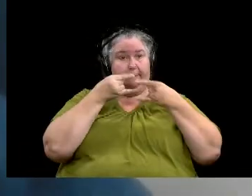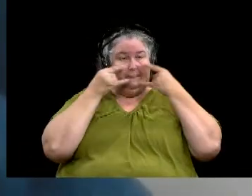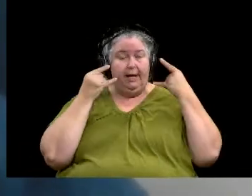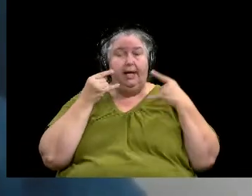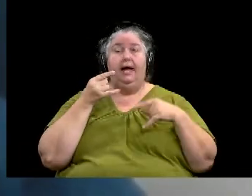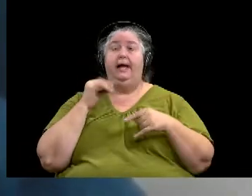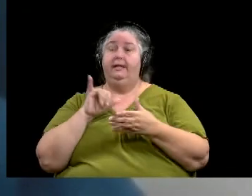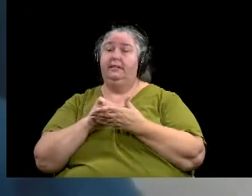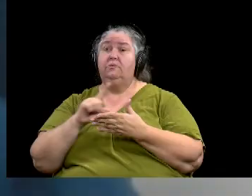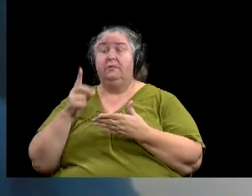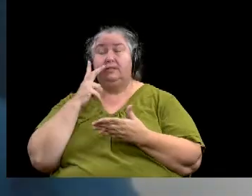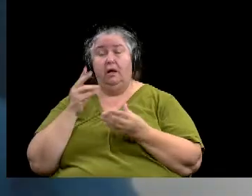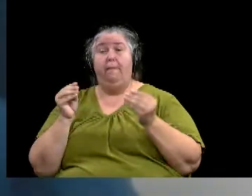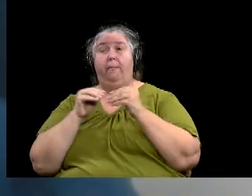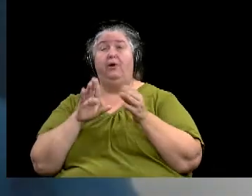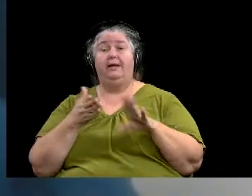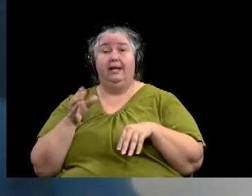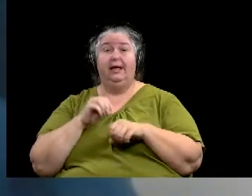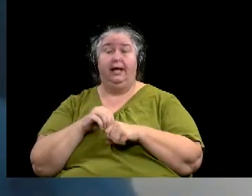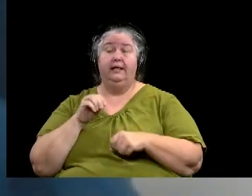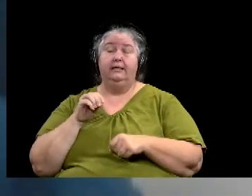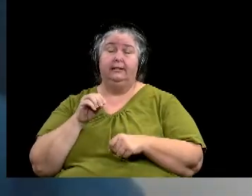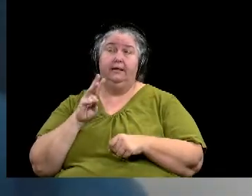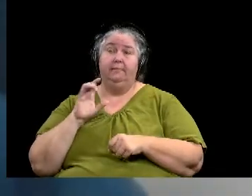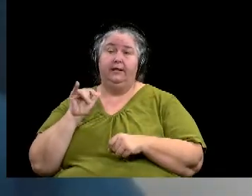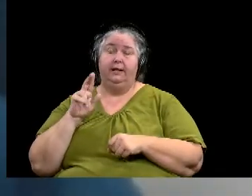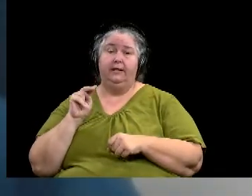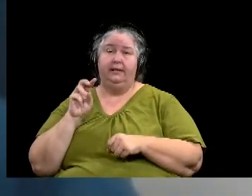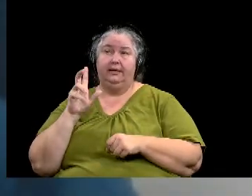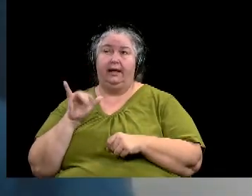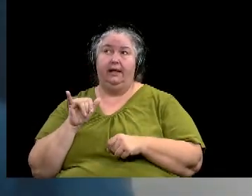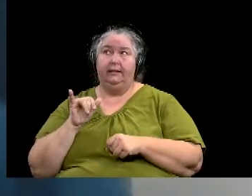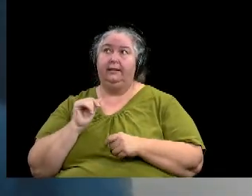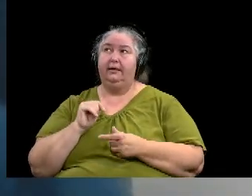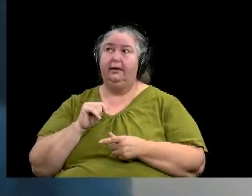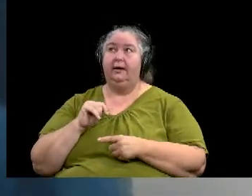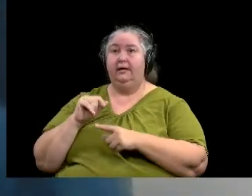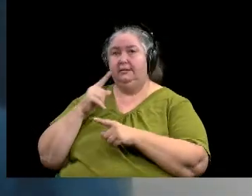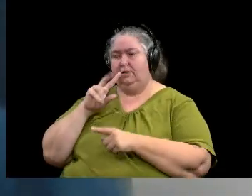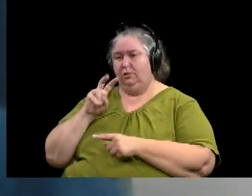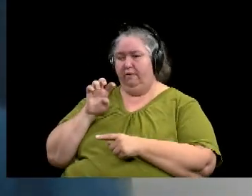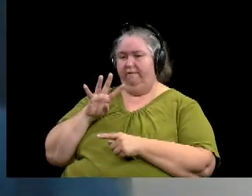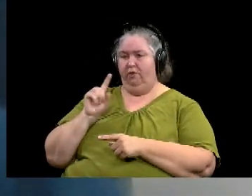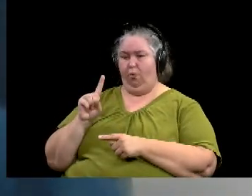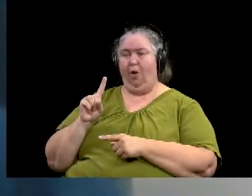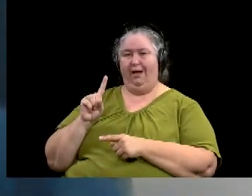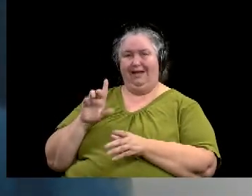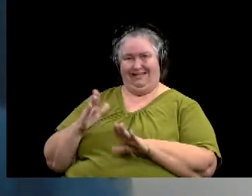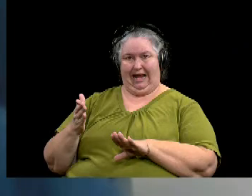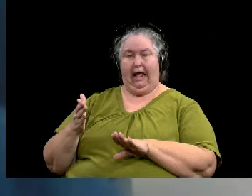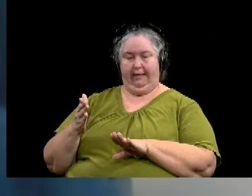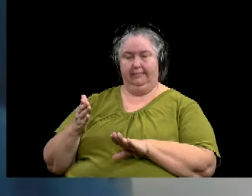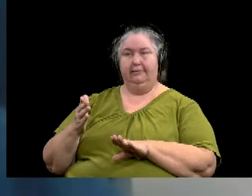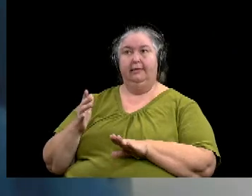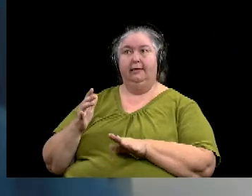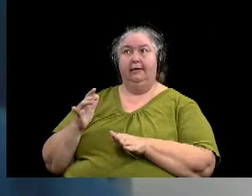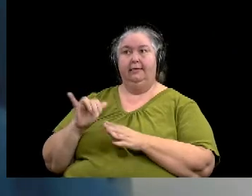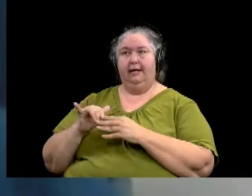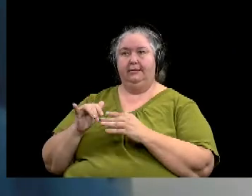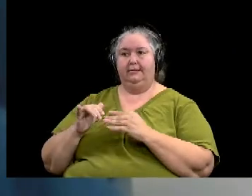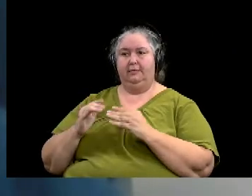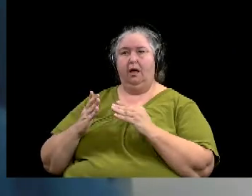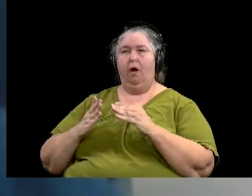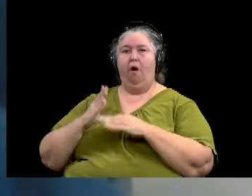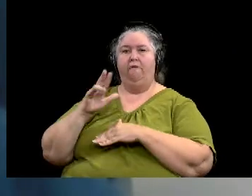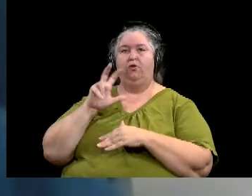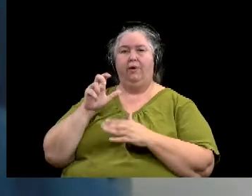up, as Dr. Griggs said, to 241 deaths in the county. And that takes us up to over 300,000 deaths in the United States. And that means more